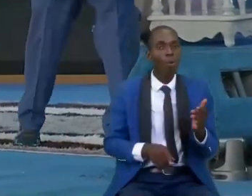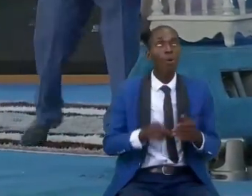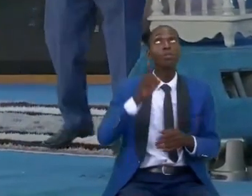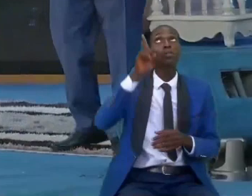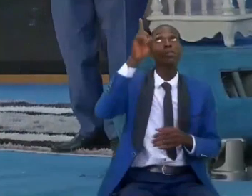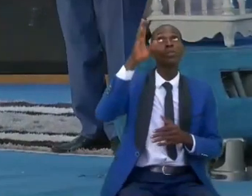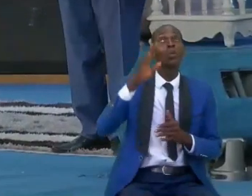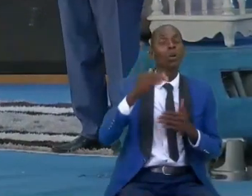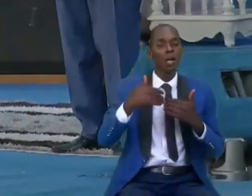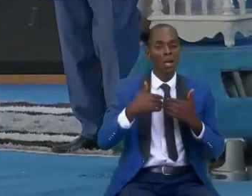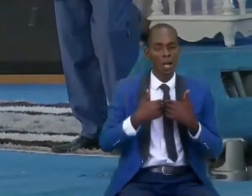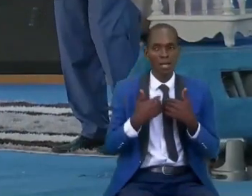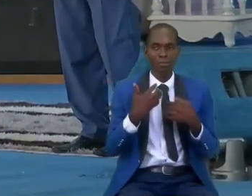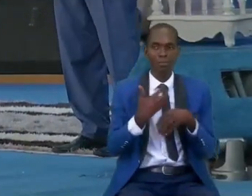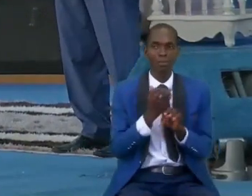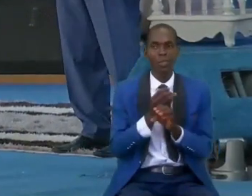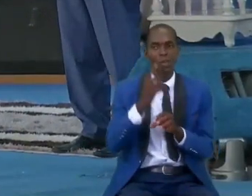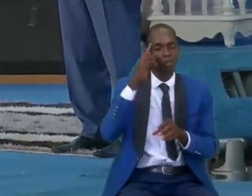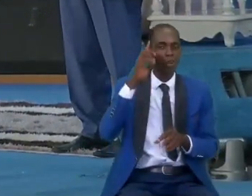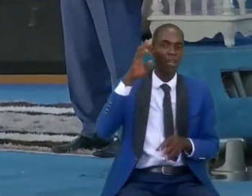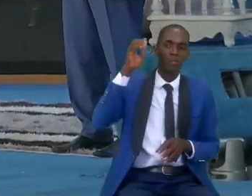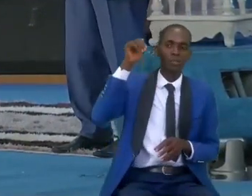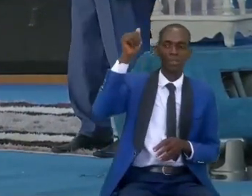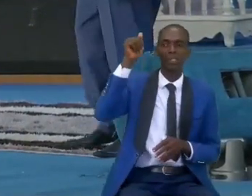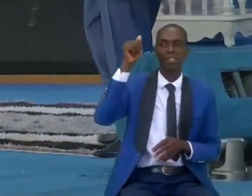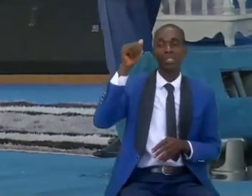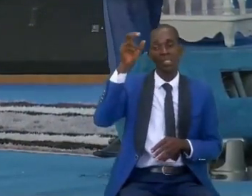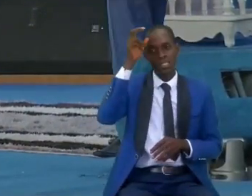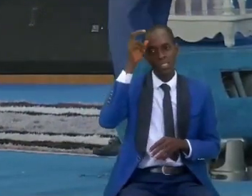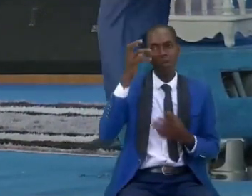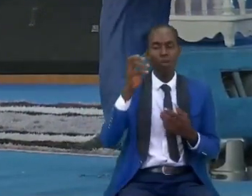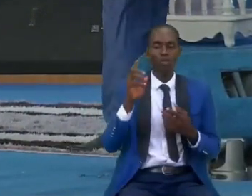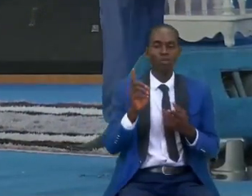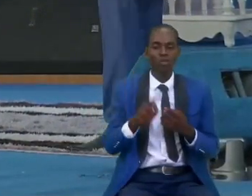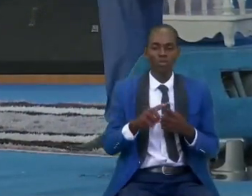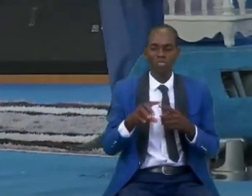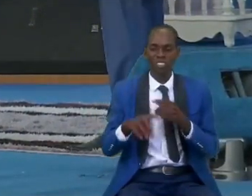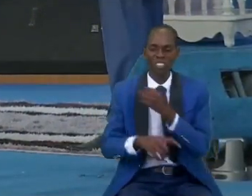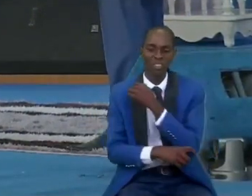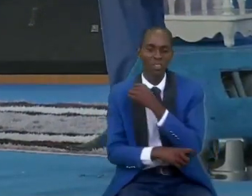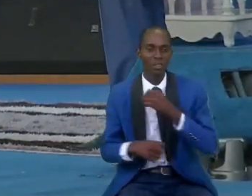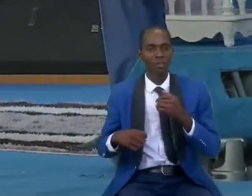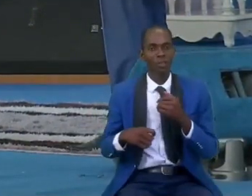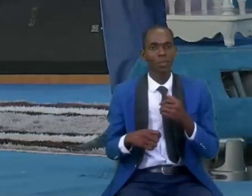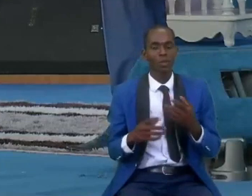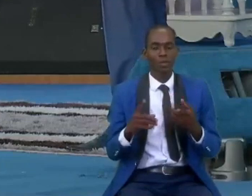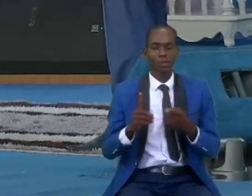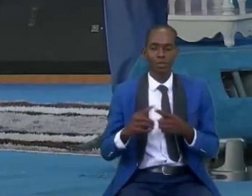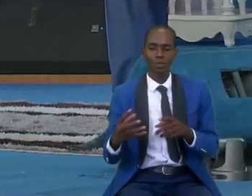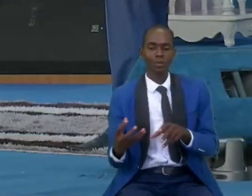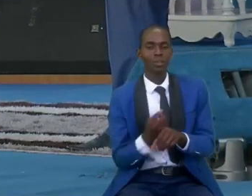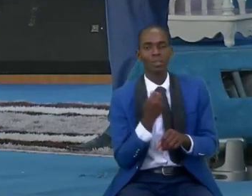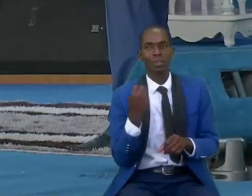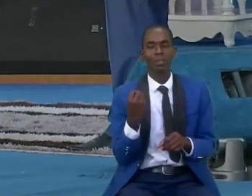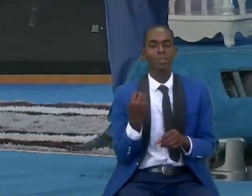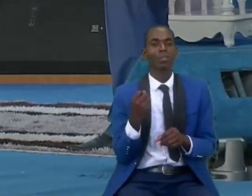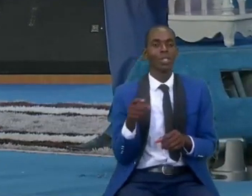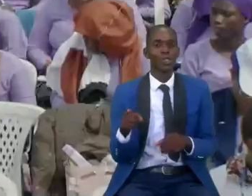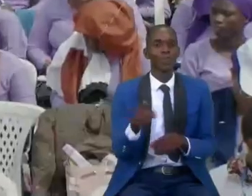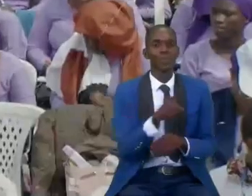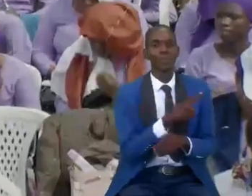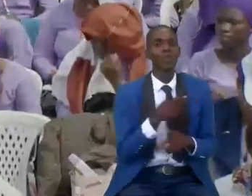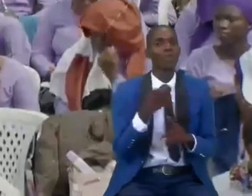to hijack, he wants to steal, he wants to take you for himself. God